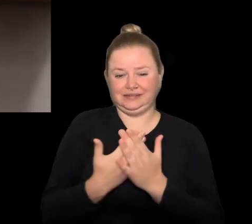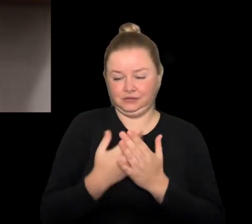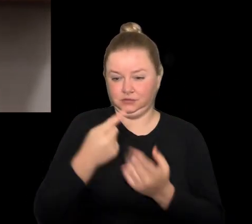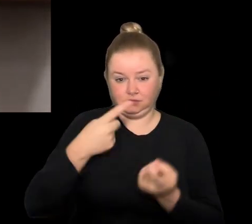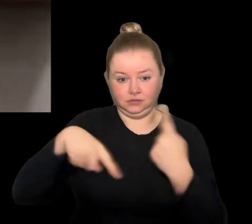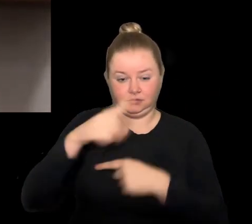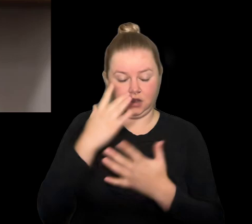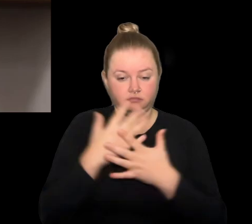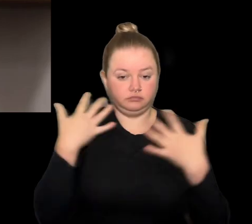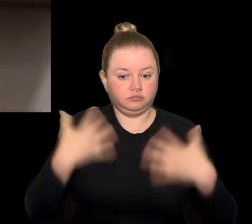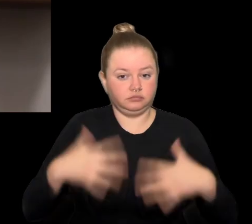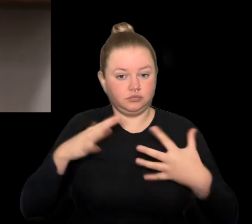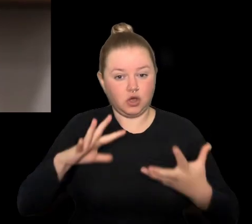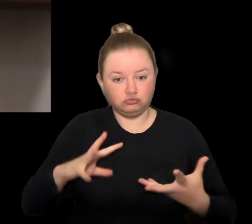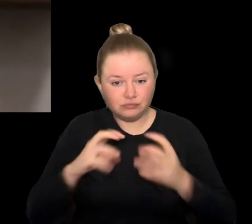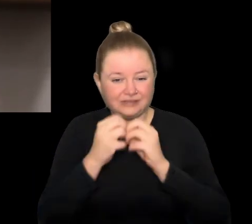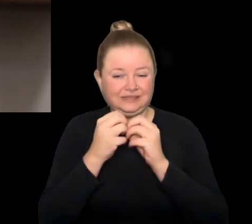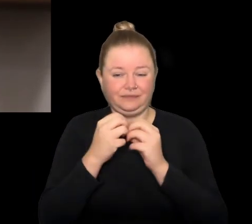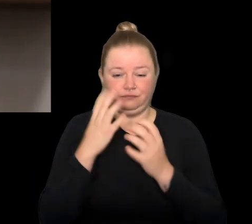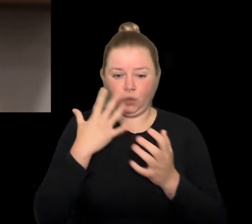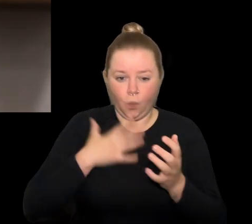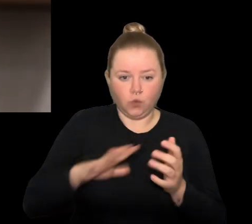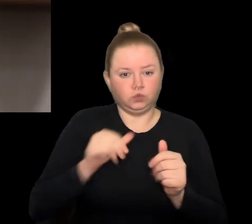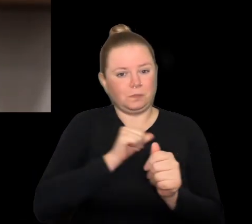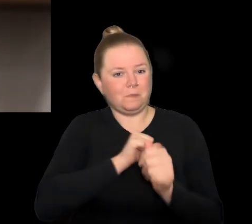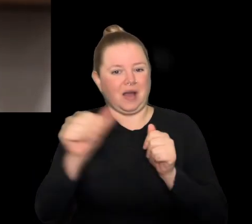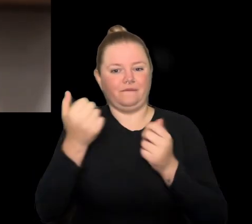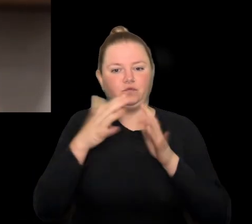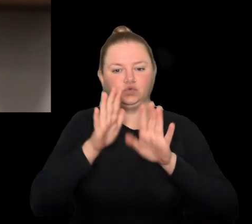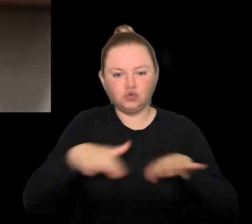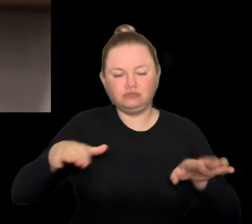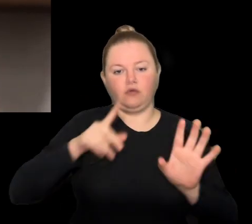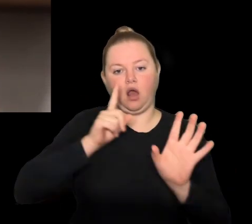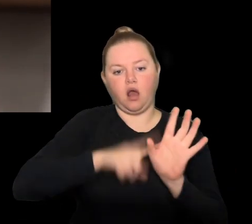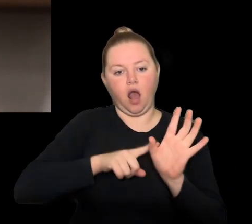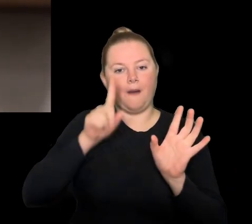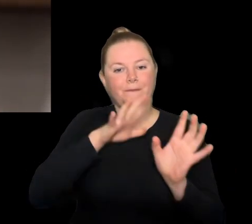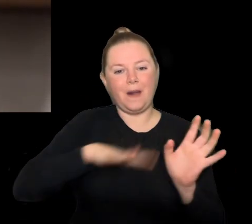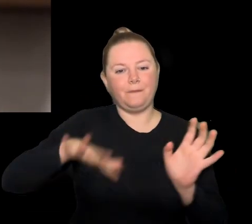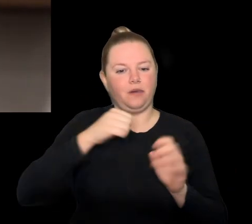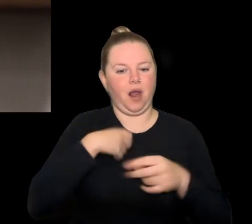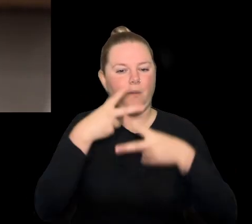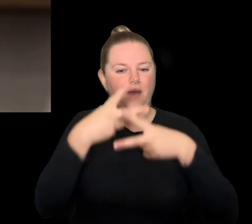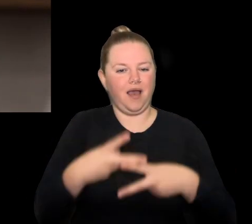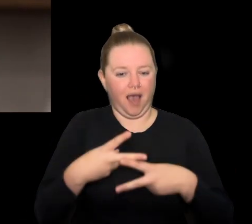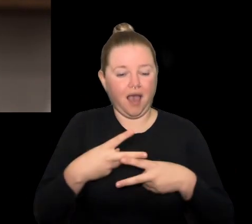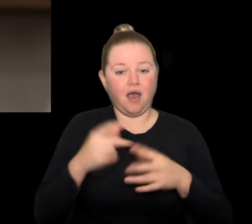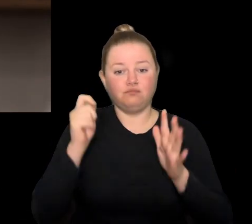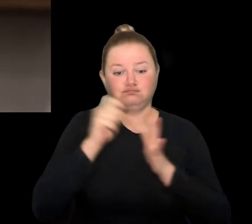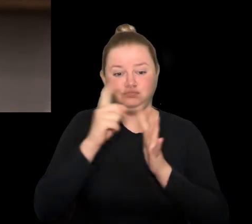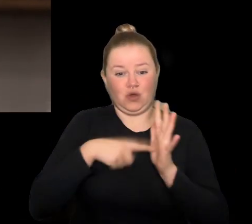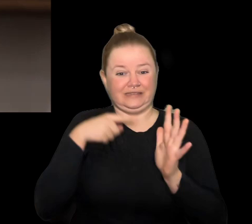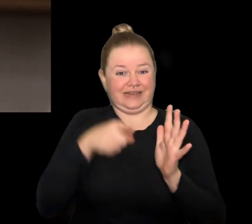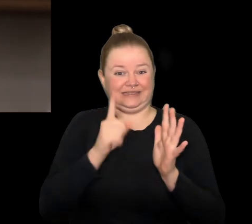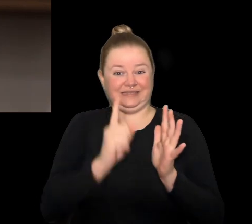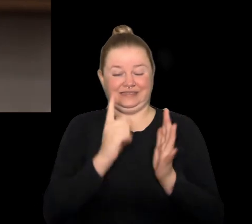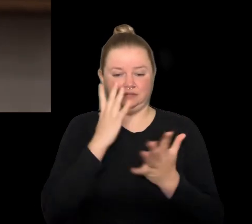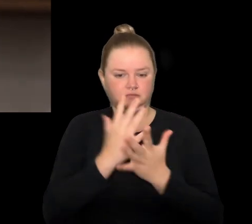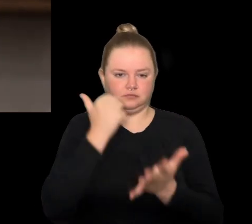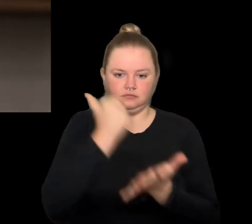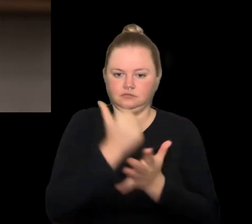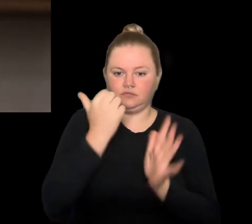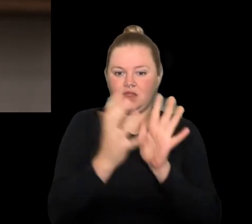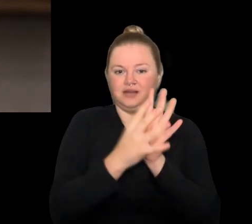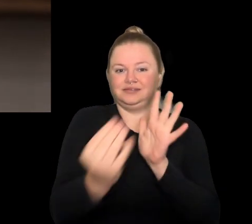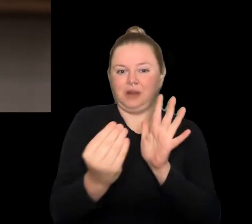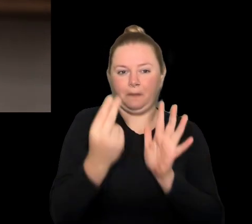incredibly creative and really want to do the best for the children and young people in our care, and this project's a really great